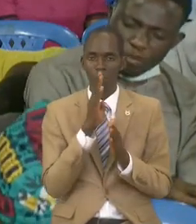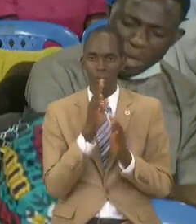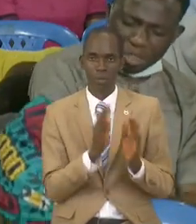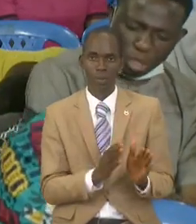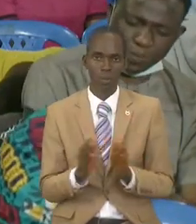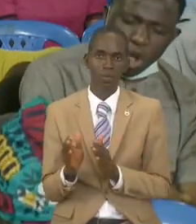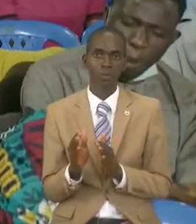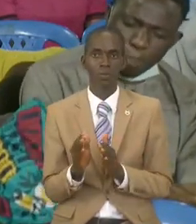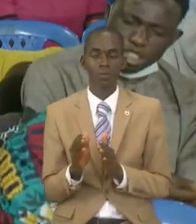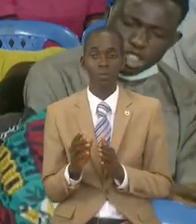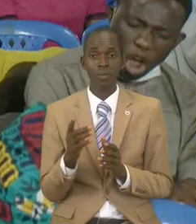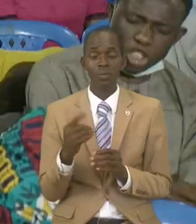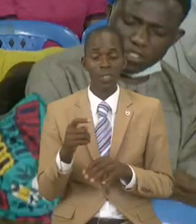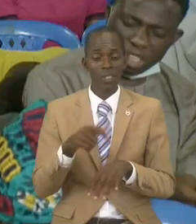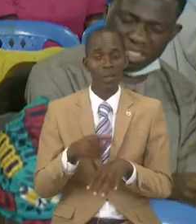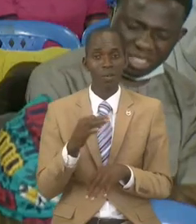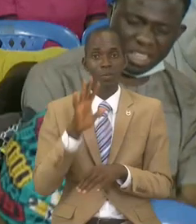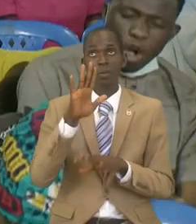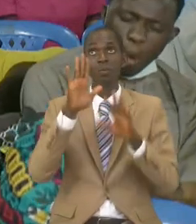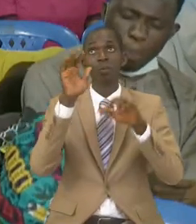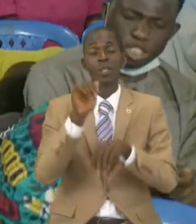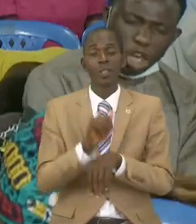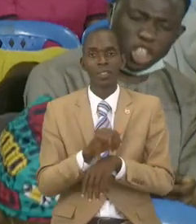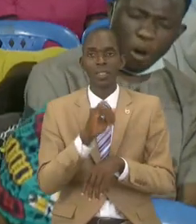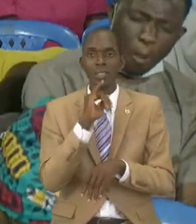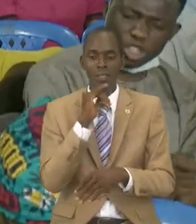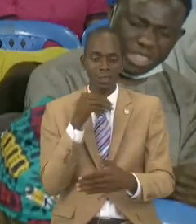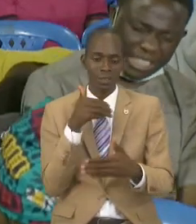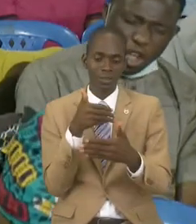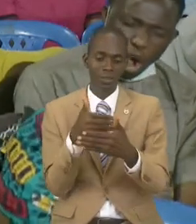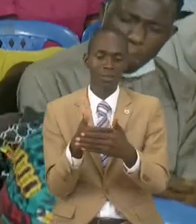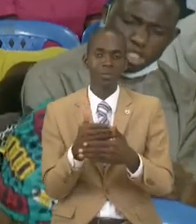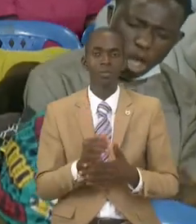The time of your miracle is at hand.